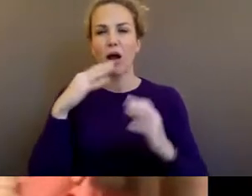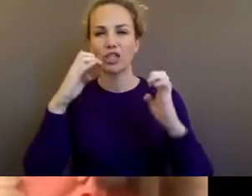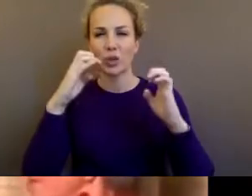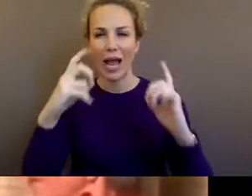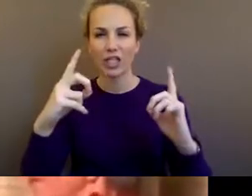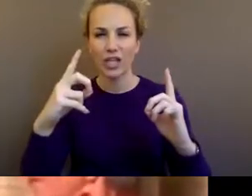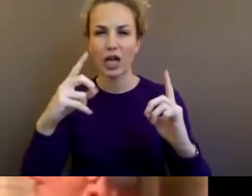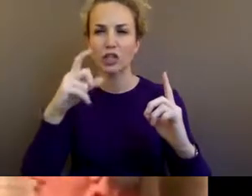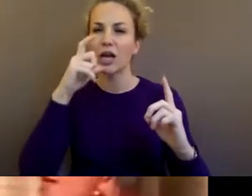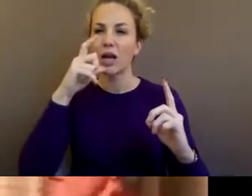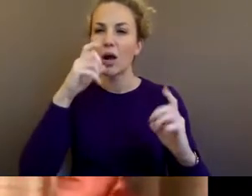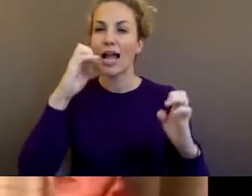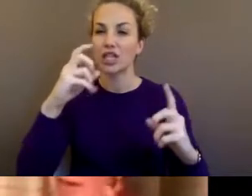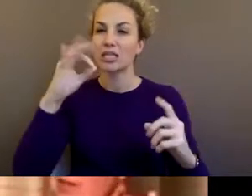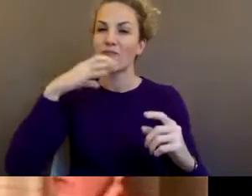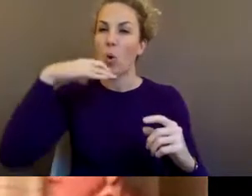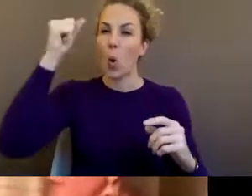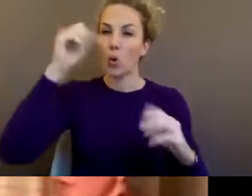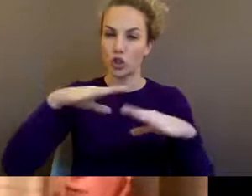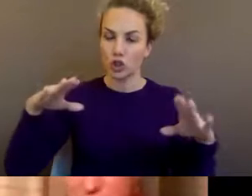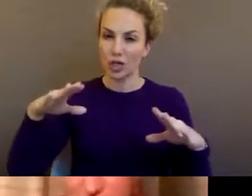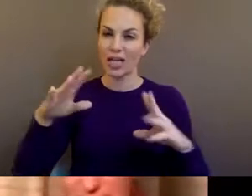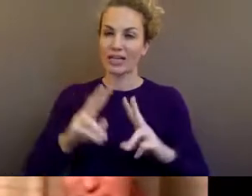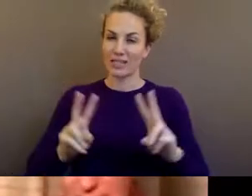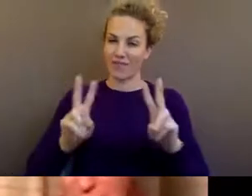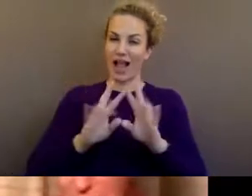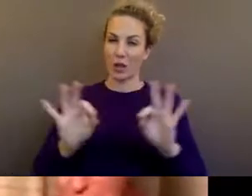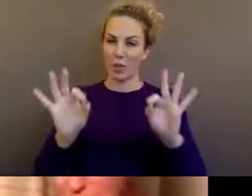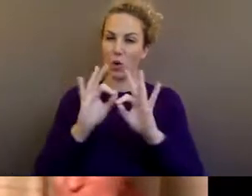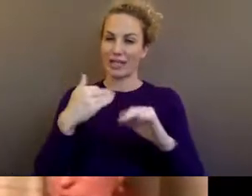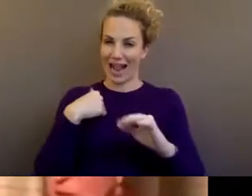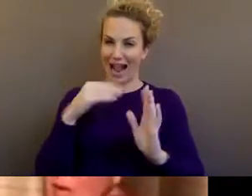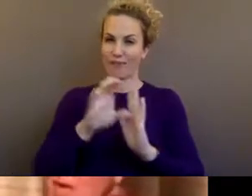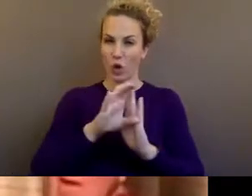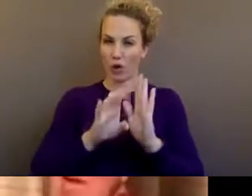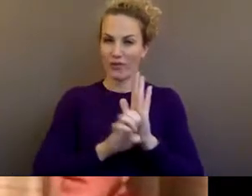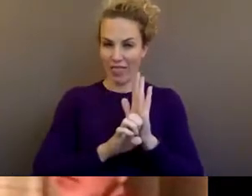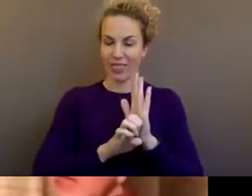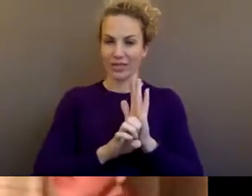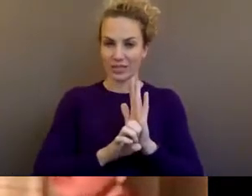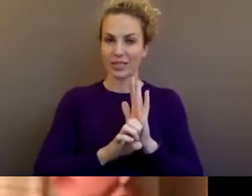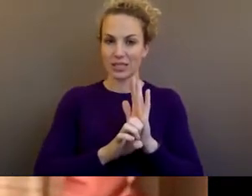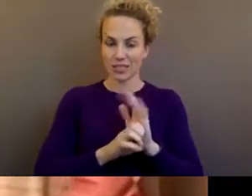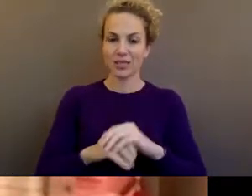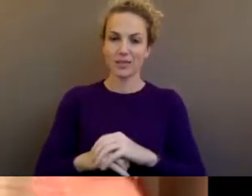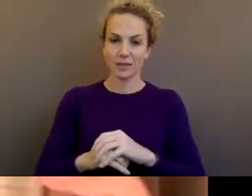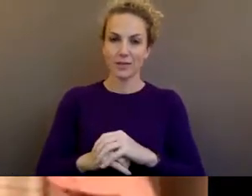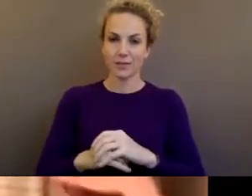older children about the value of having a code of ethics, and